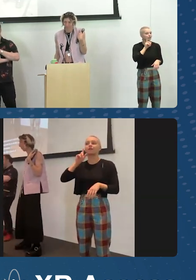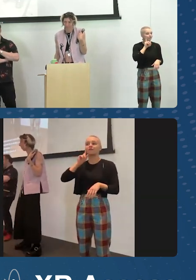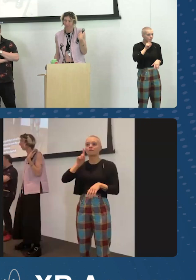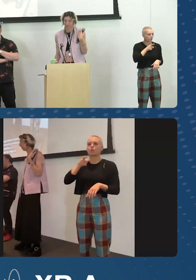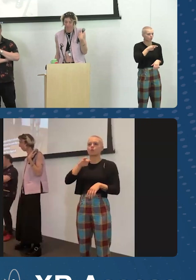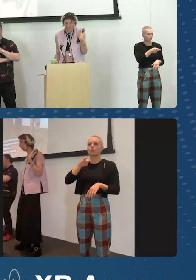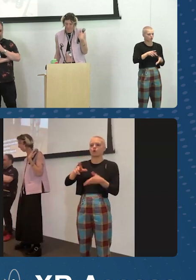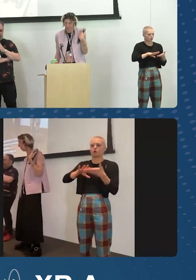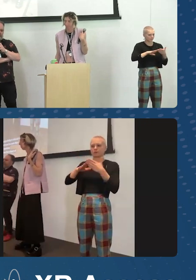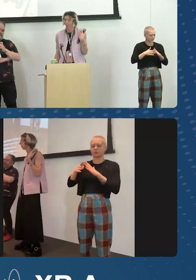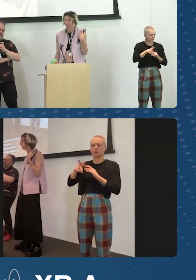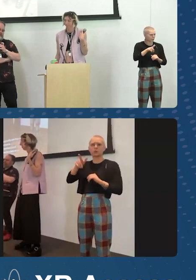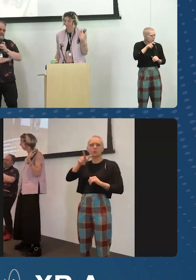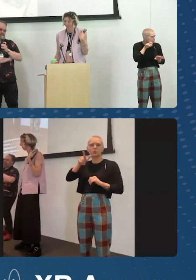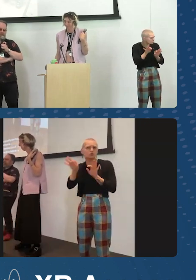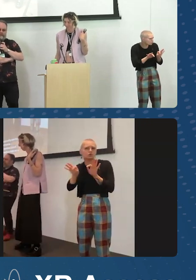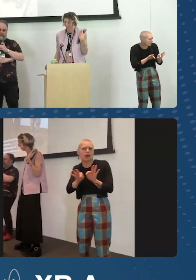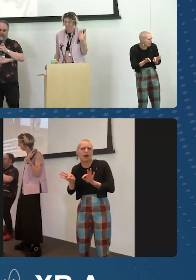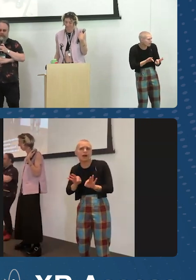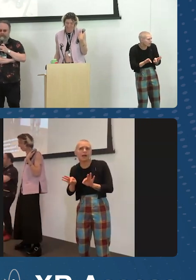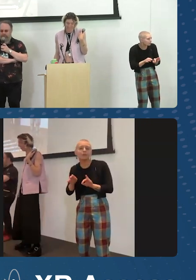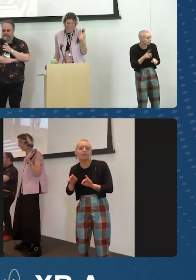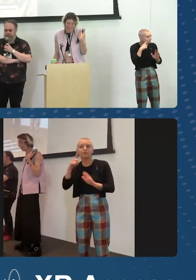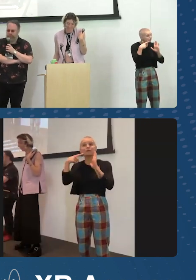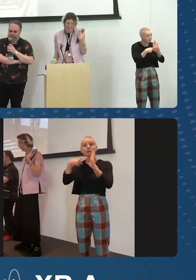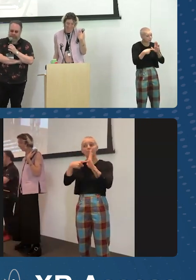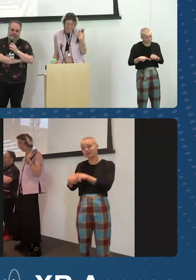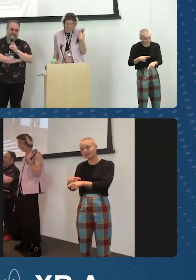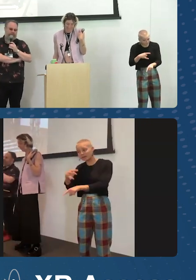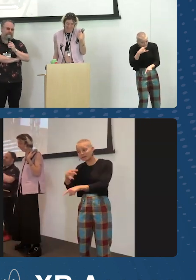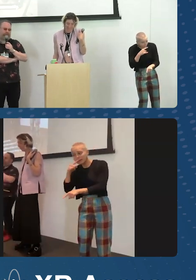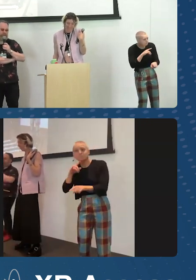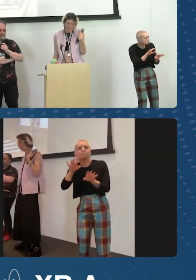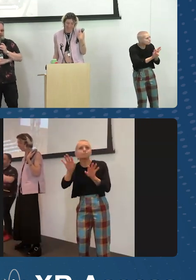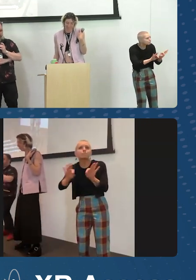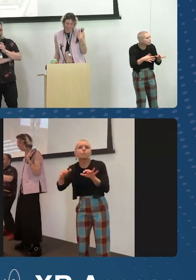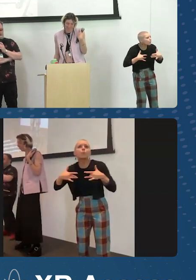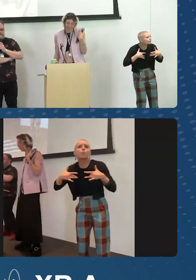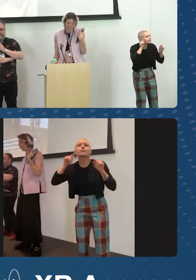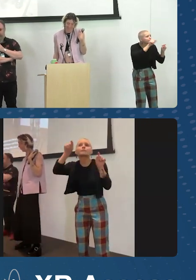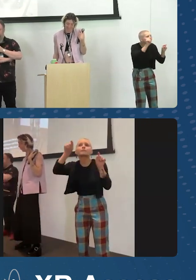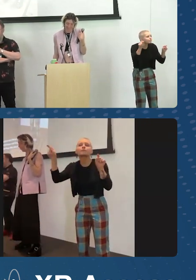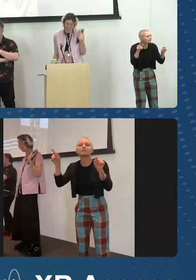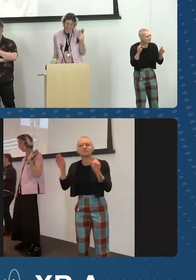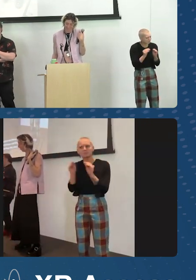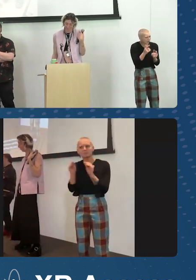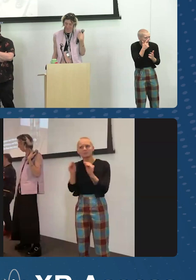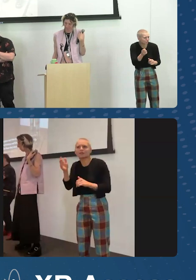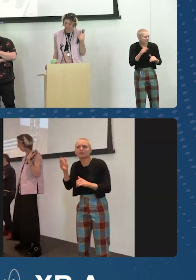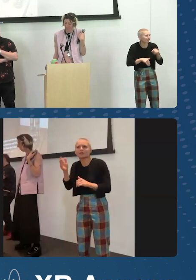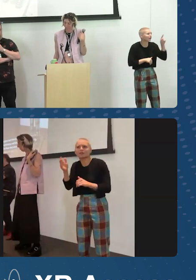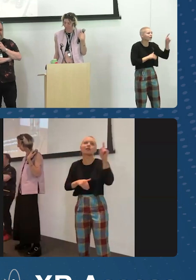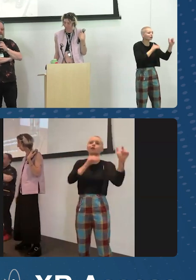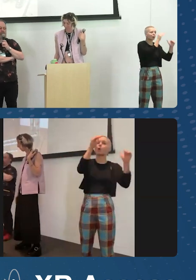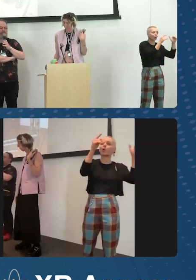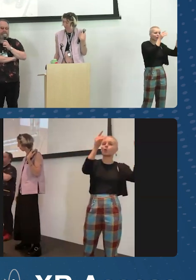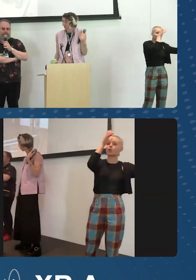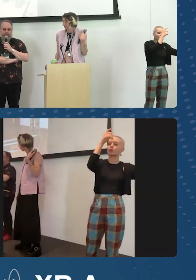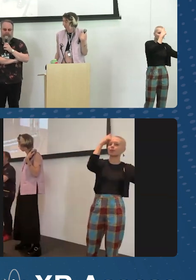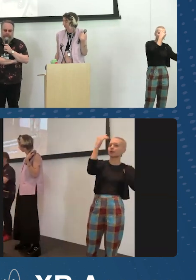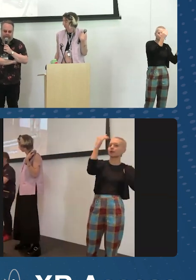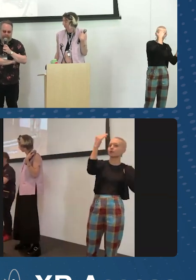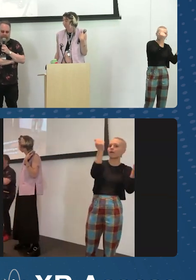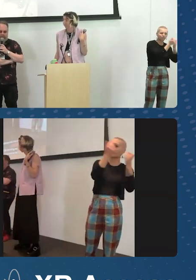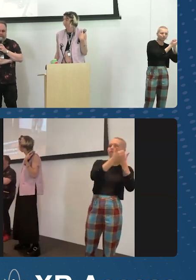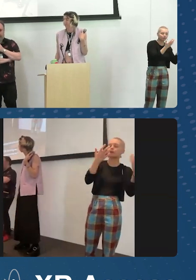the describer? Is it a little kid telling me what's going on? Because it's going to be much more interesting than some adult that thinks they know everything. Or you go to a